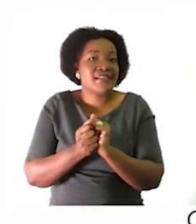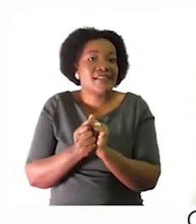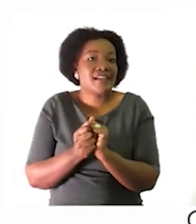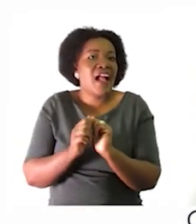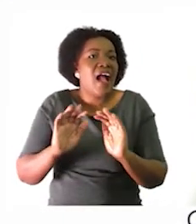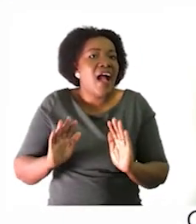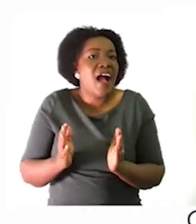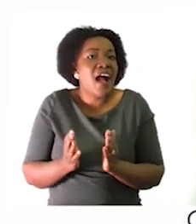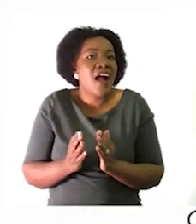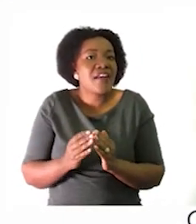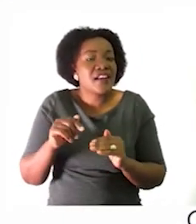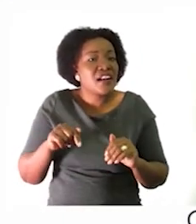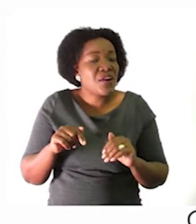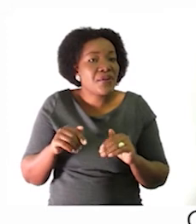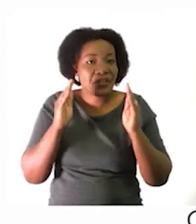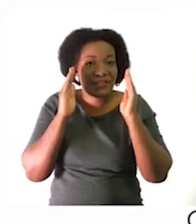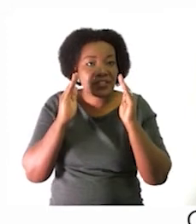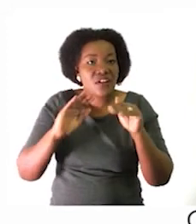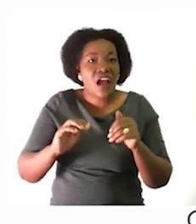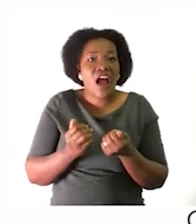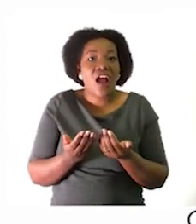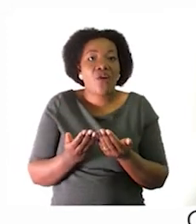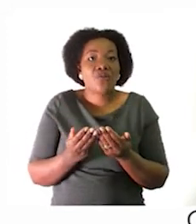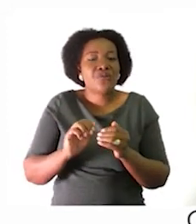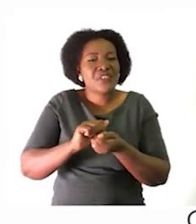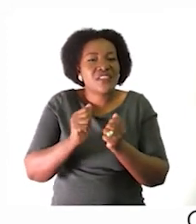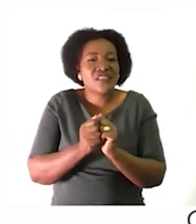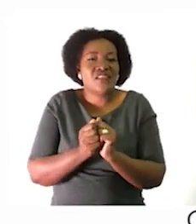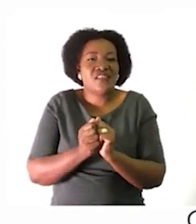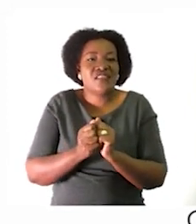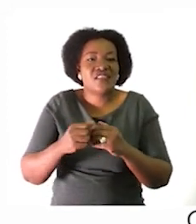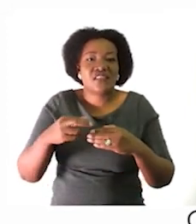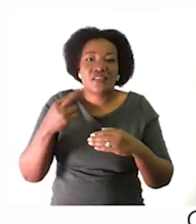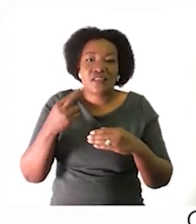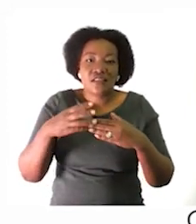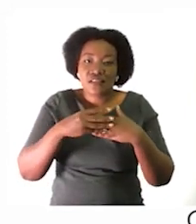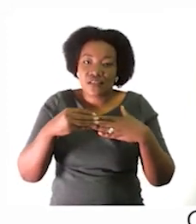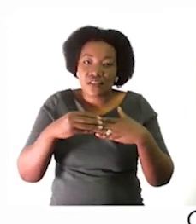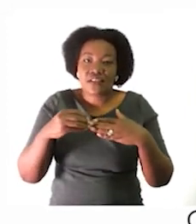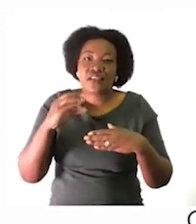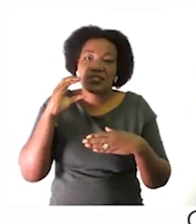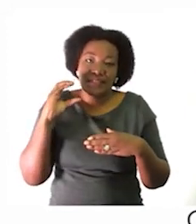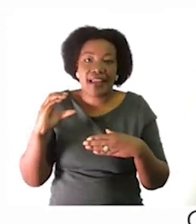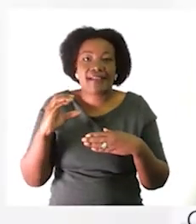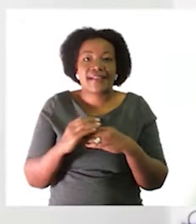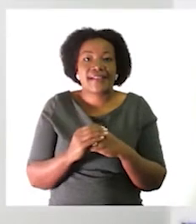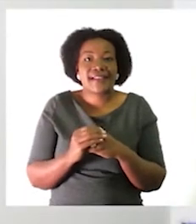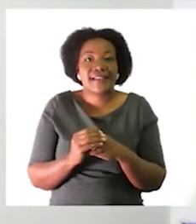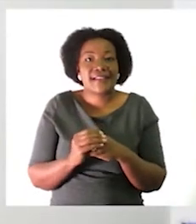to convert the dollars into cents. For example,